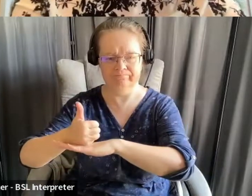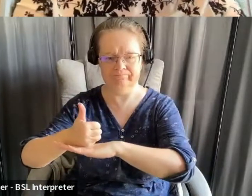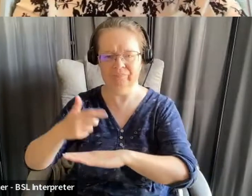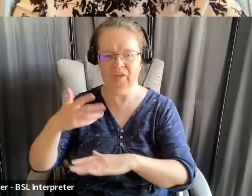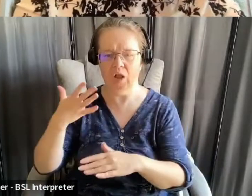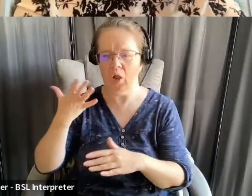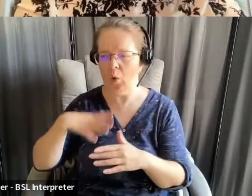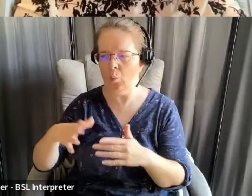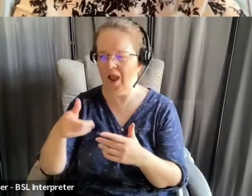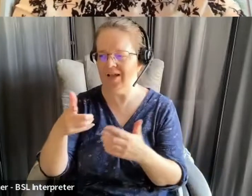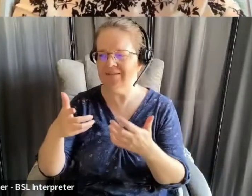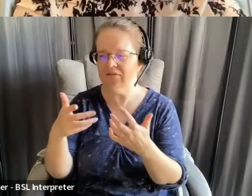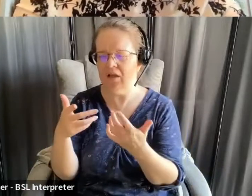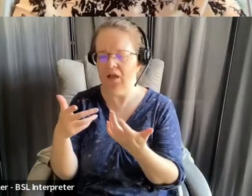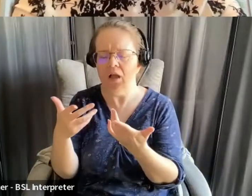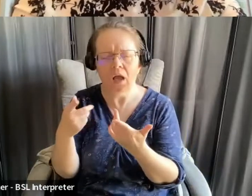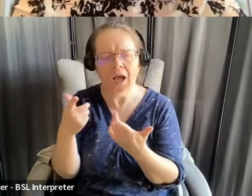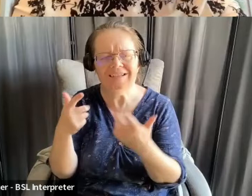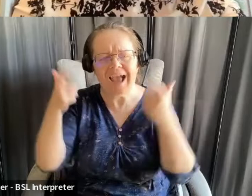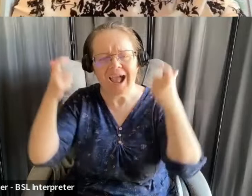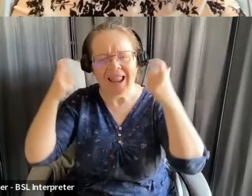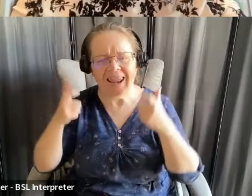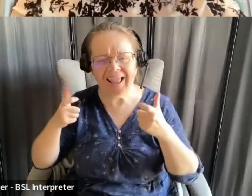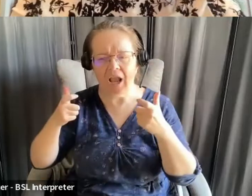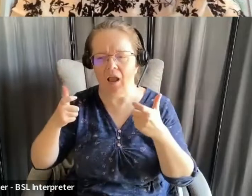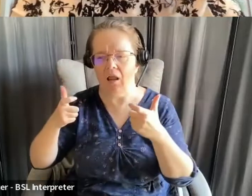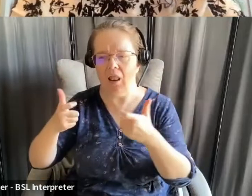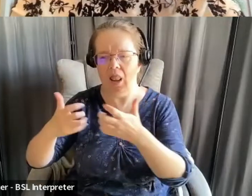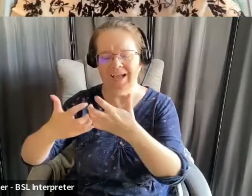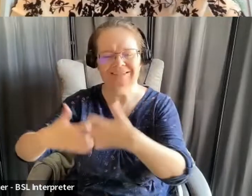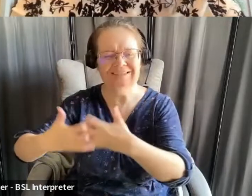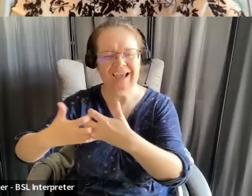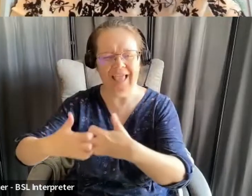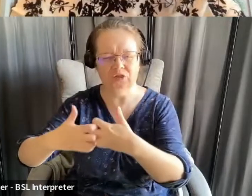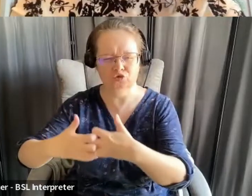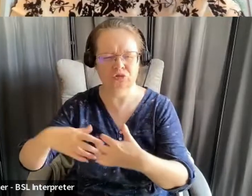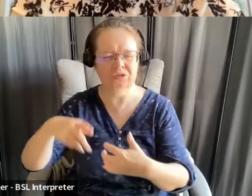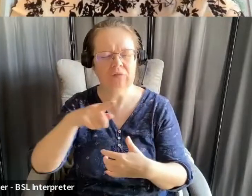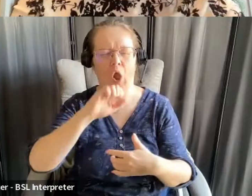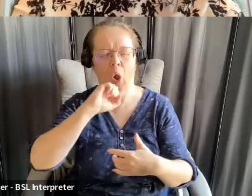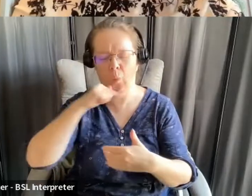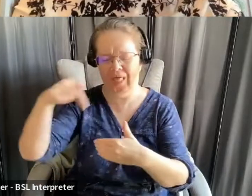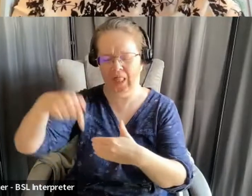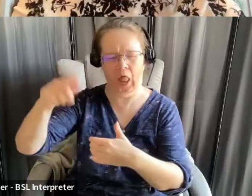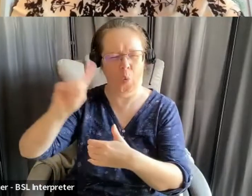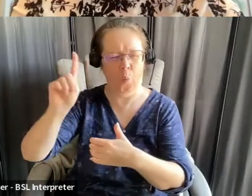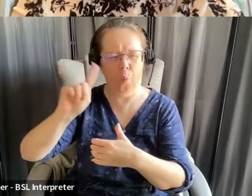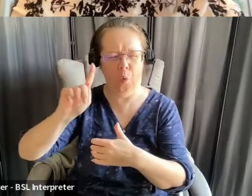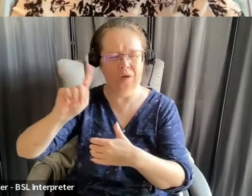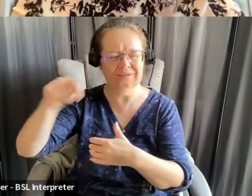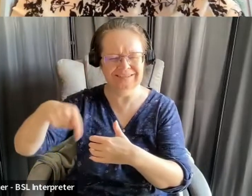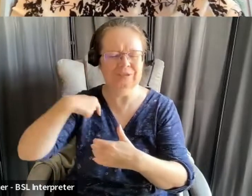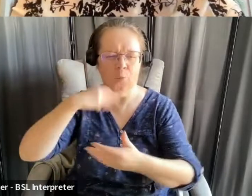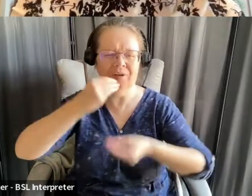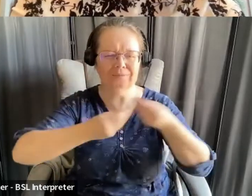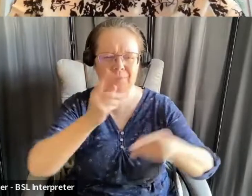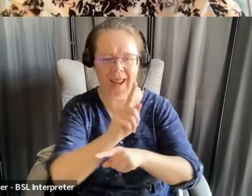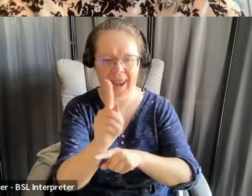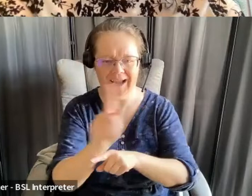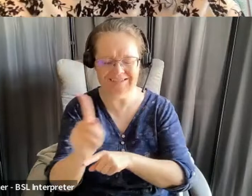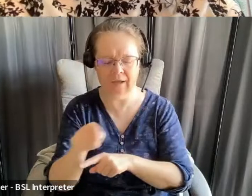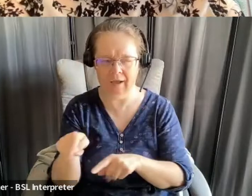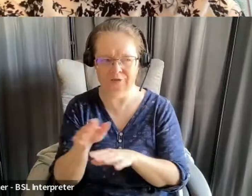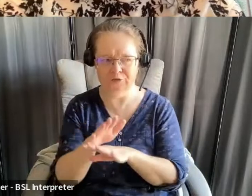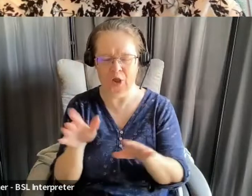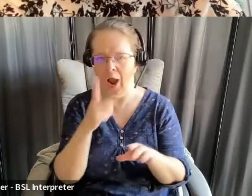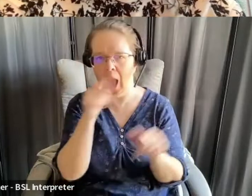I'll talk more about that. I'm sure you're wondering what exactly a legal technologist is. It's not a simple question to answer in a